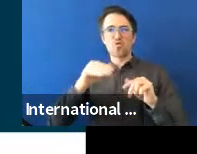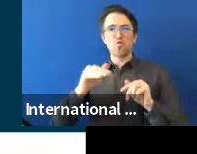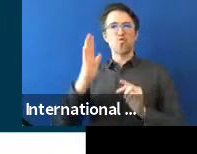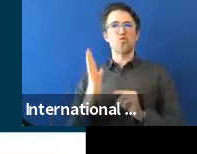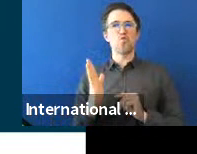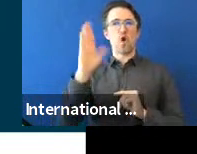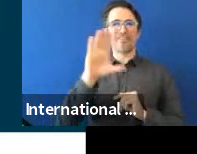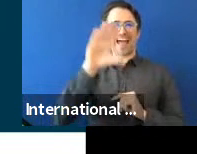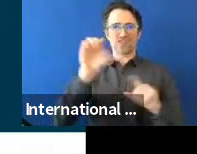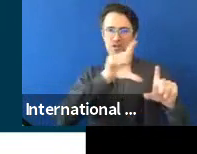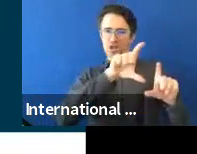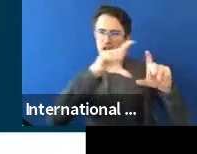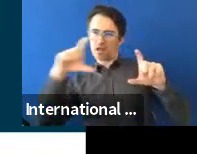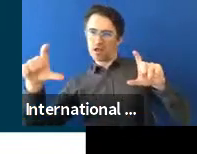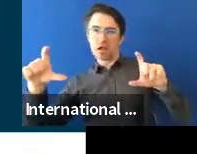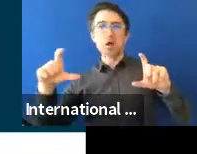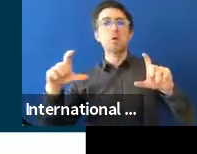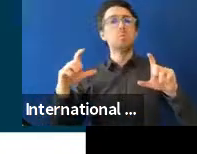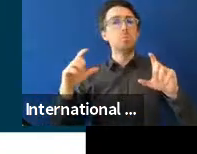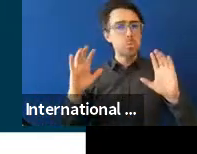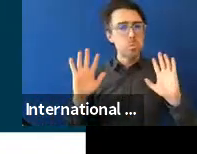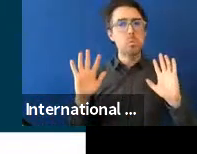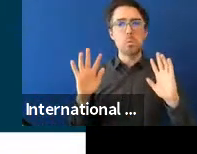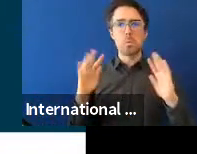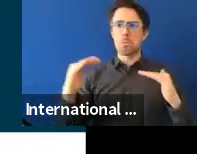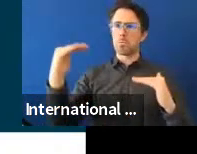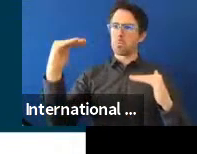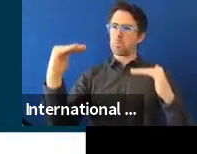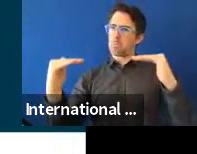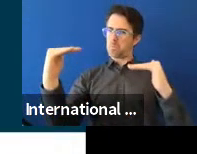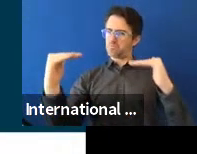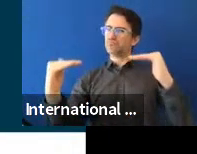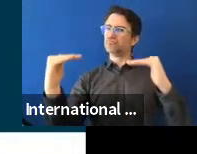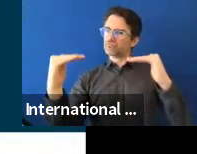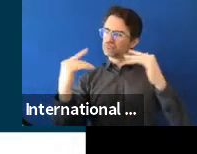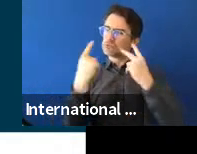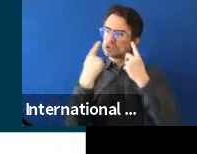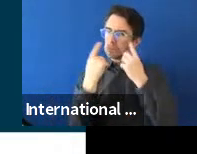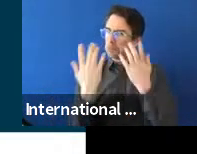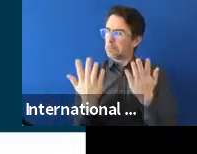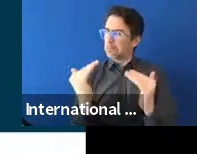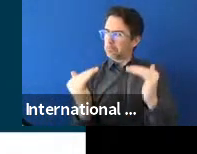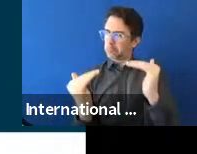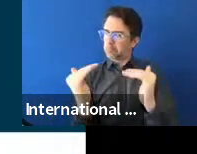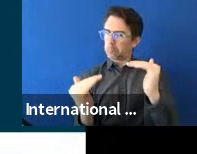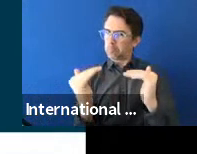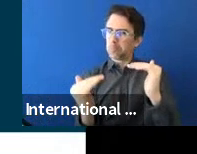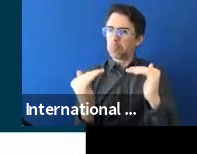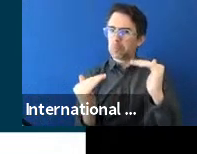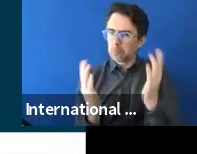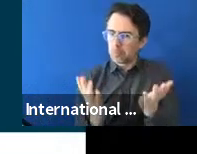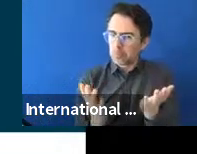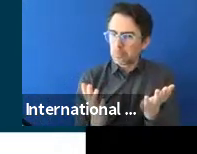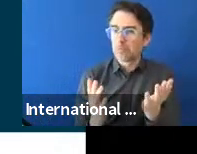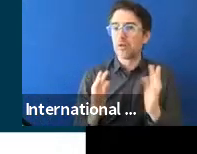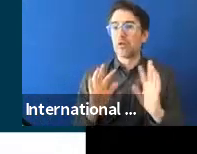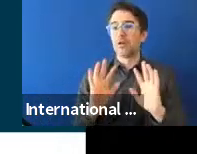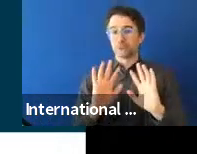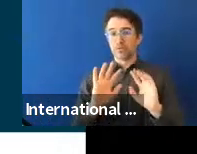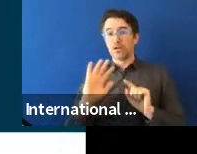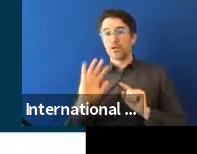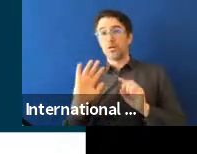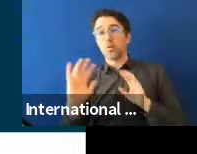Otherwise, in the rest of the world and in affected countries, we see that the sex ratio at birth has